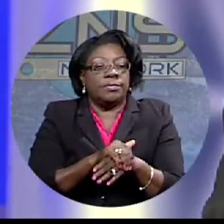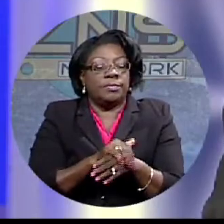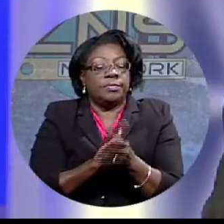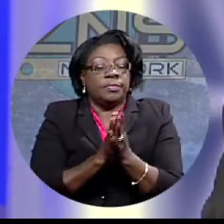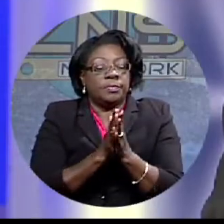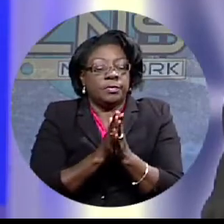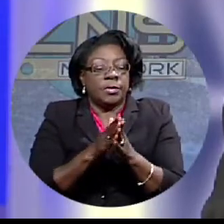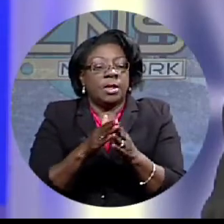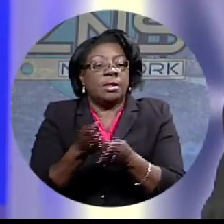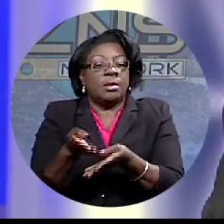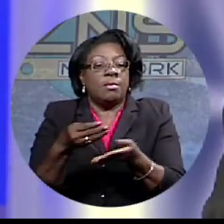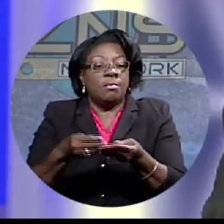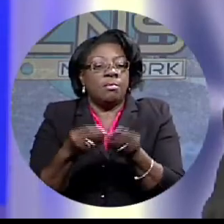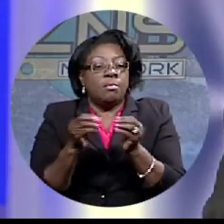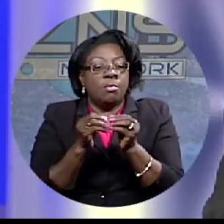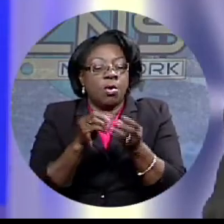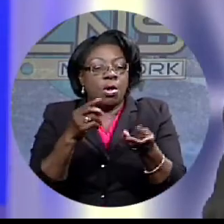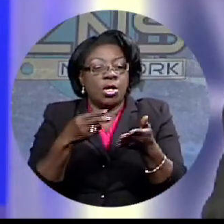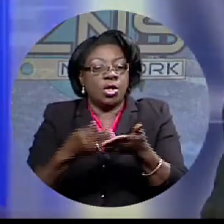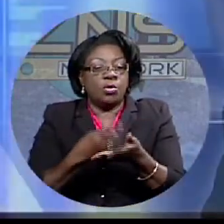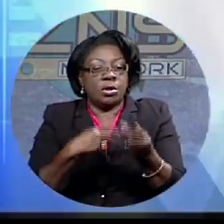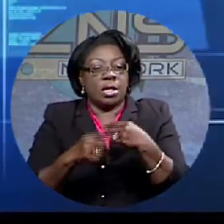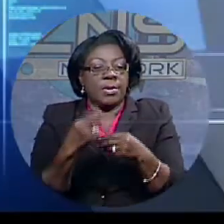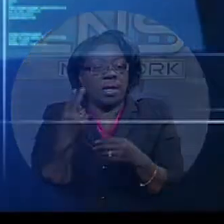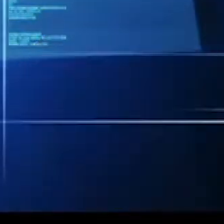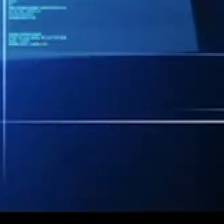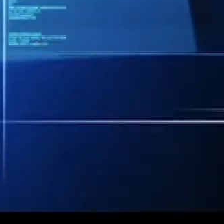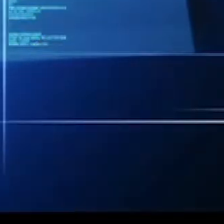Stay tuned. The Bahamas Tonight continues after the break.